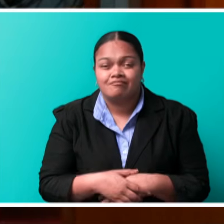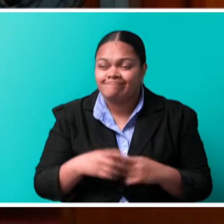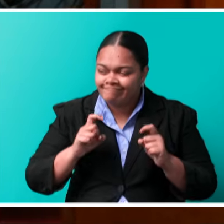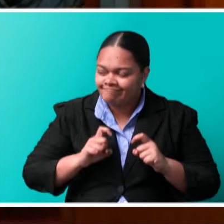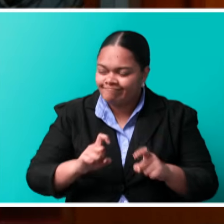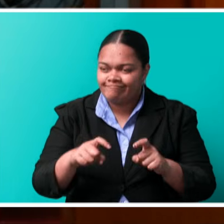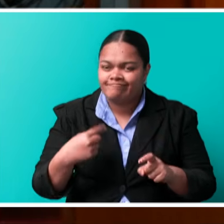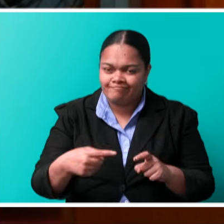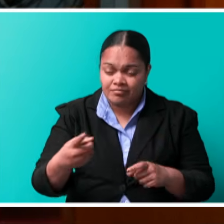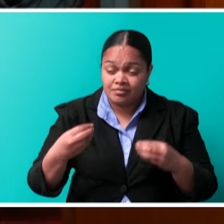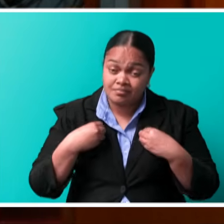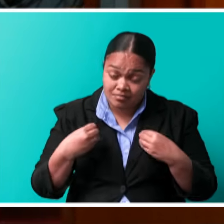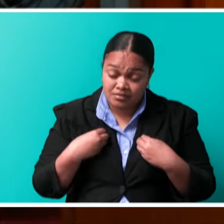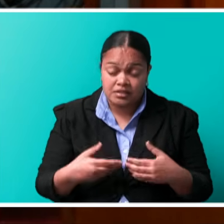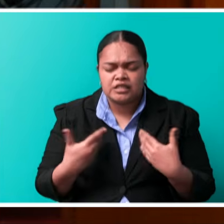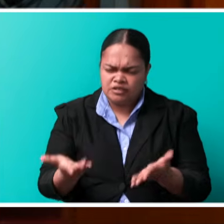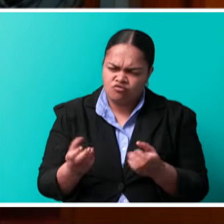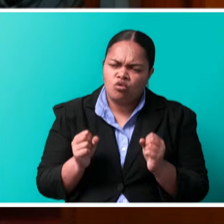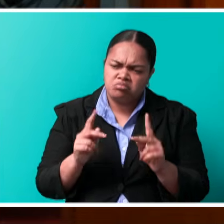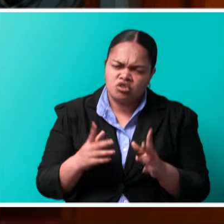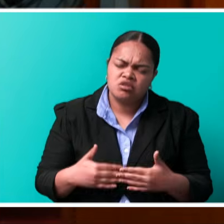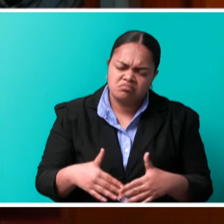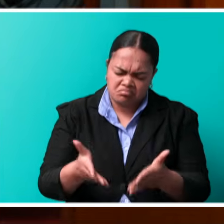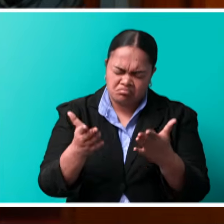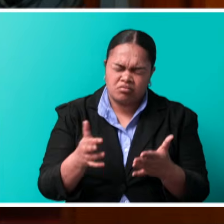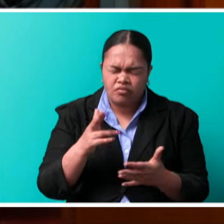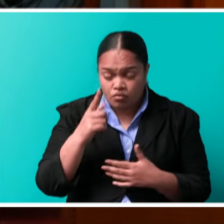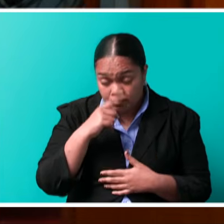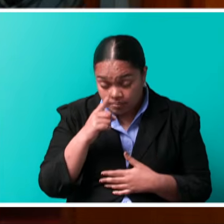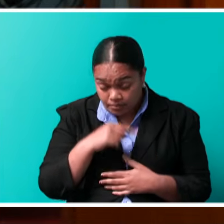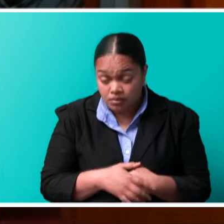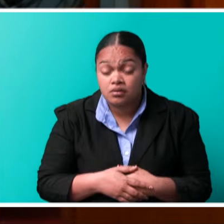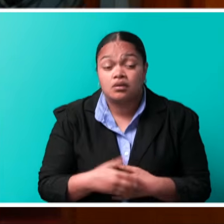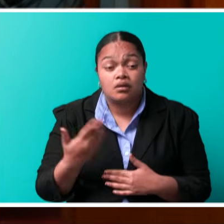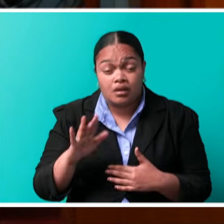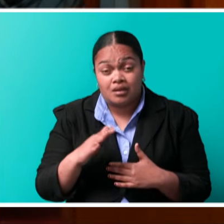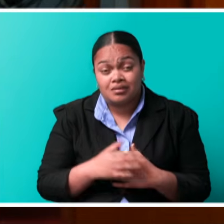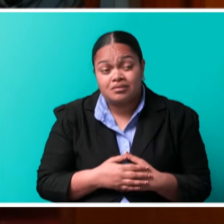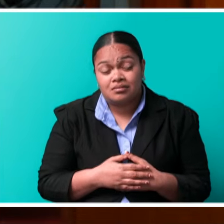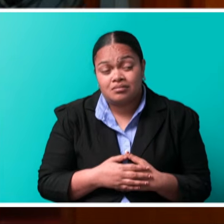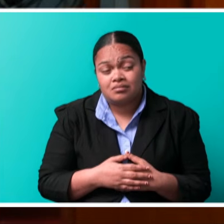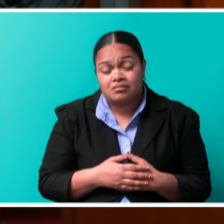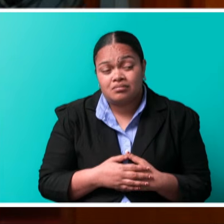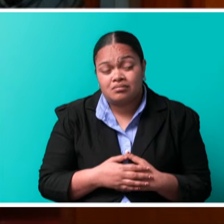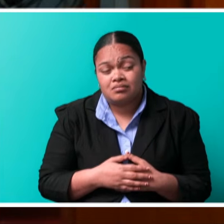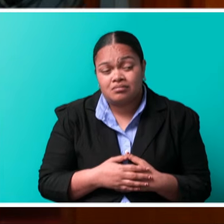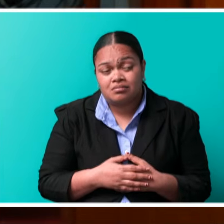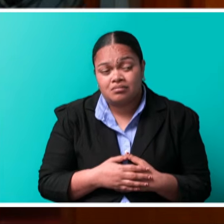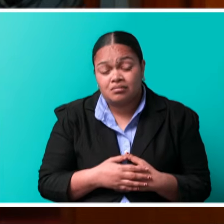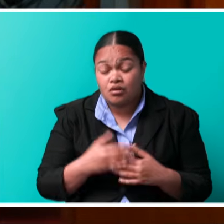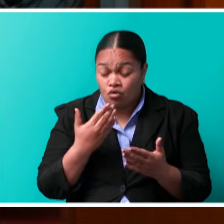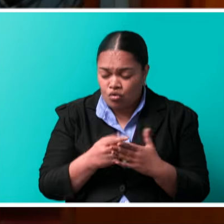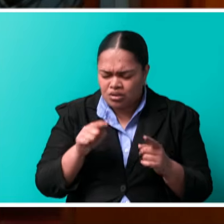sustaining businesses, to providing opportunities for our people, to building futures. On this